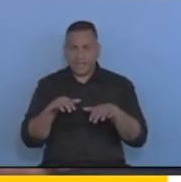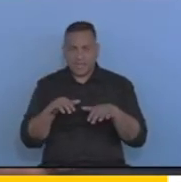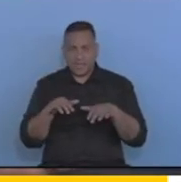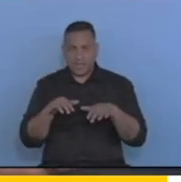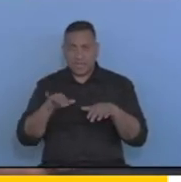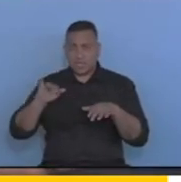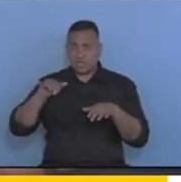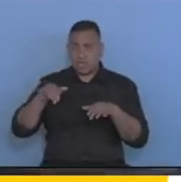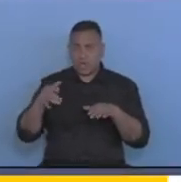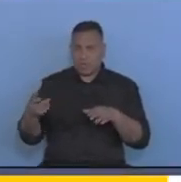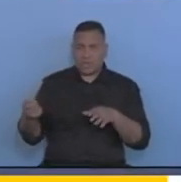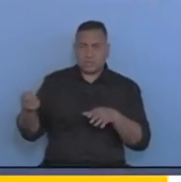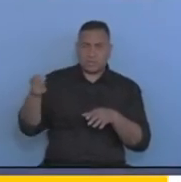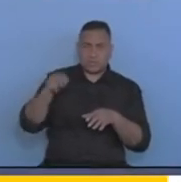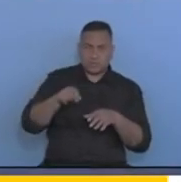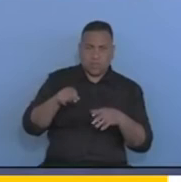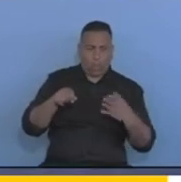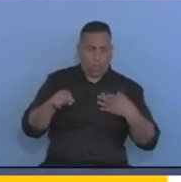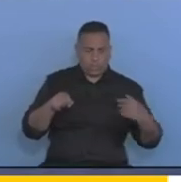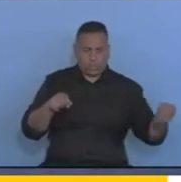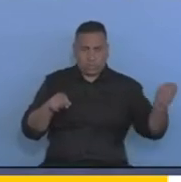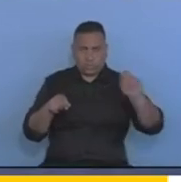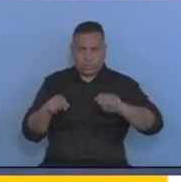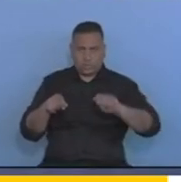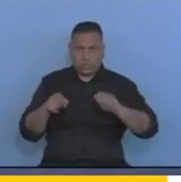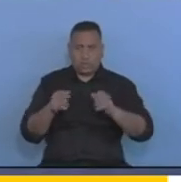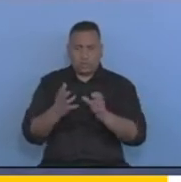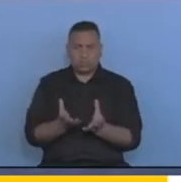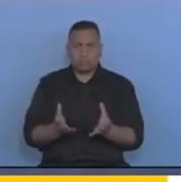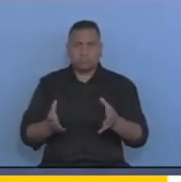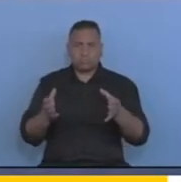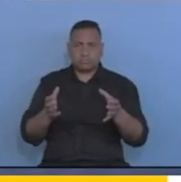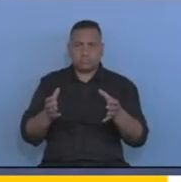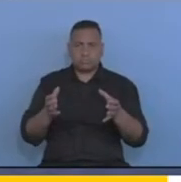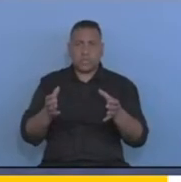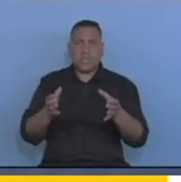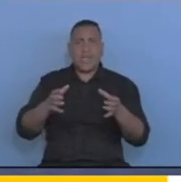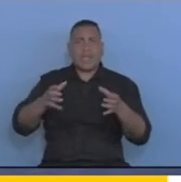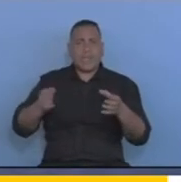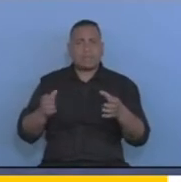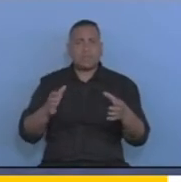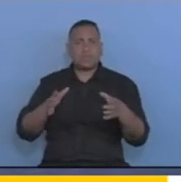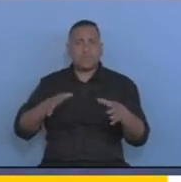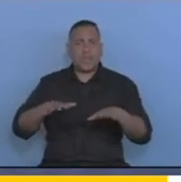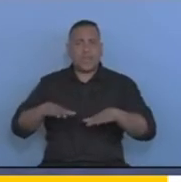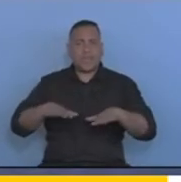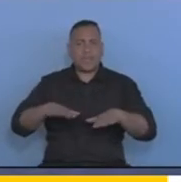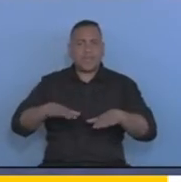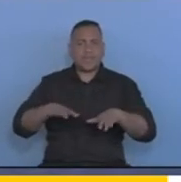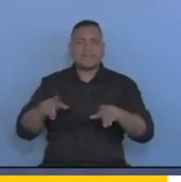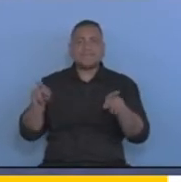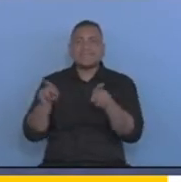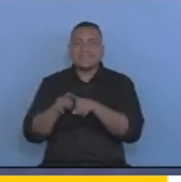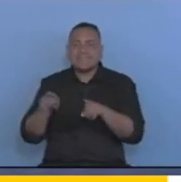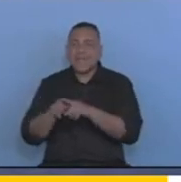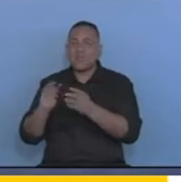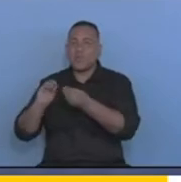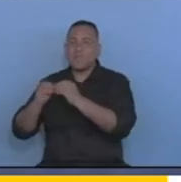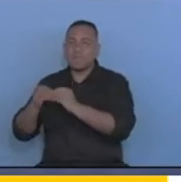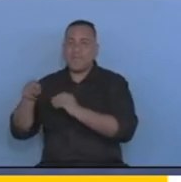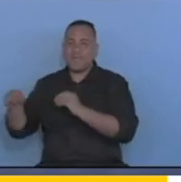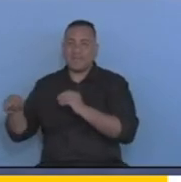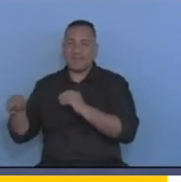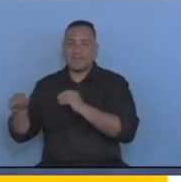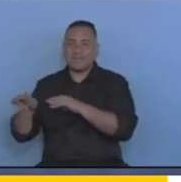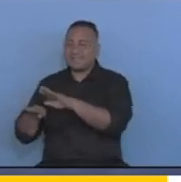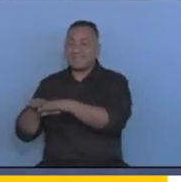so that it can take that form and set. Yeah. This is exactly the same when we cast. if you cross the staircases, if you cross